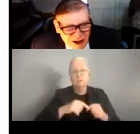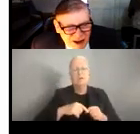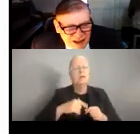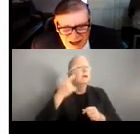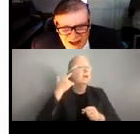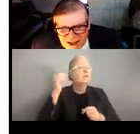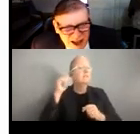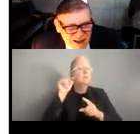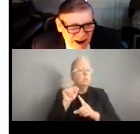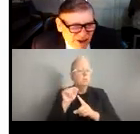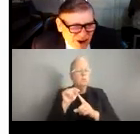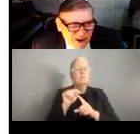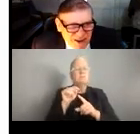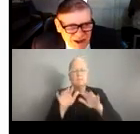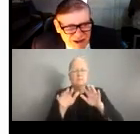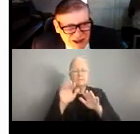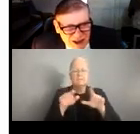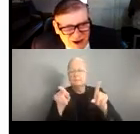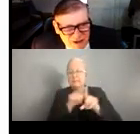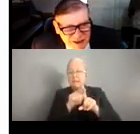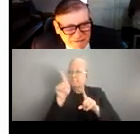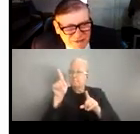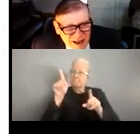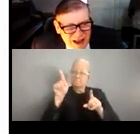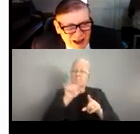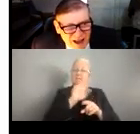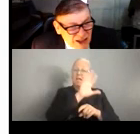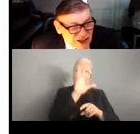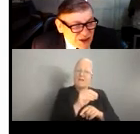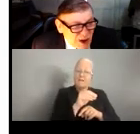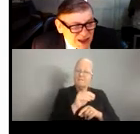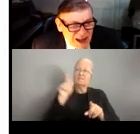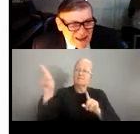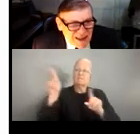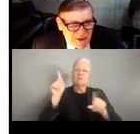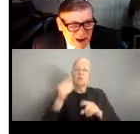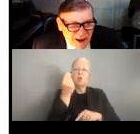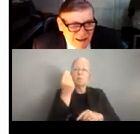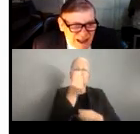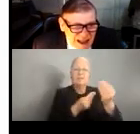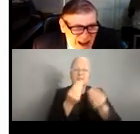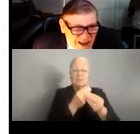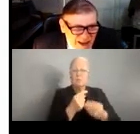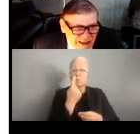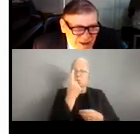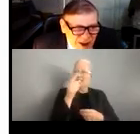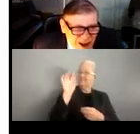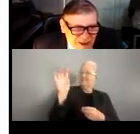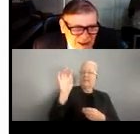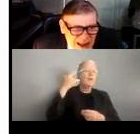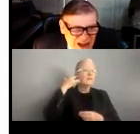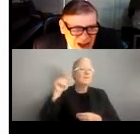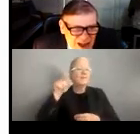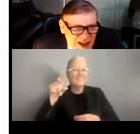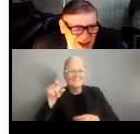California, nearly the size of Africa in terms of its economy. And that's just one state in America. And then we find